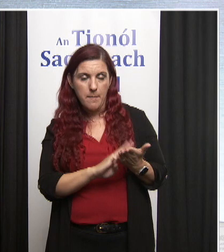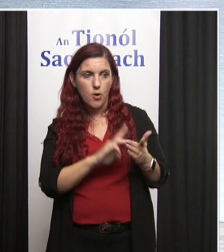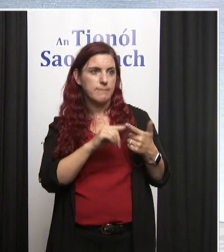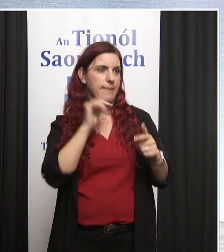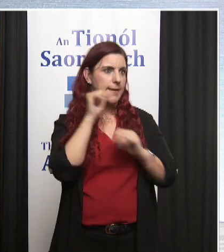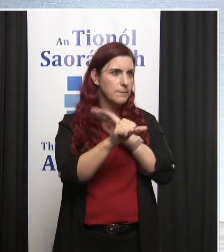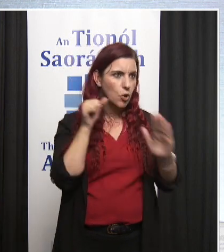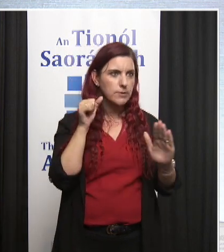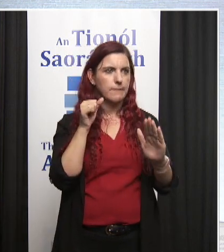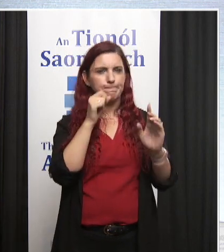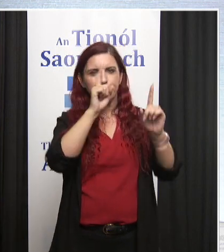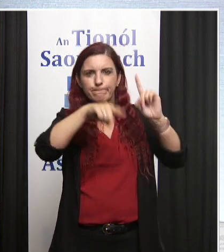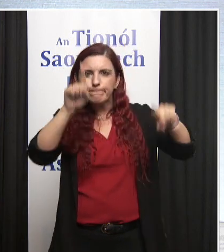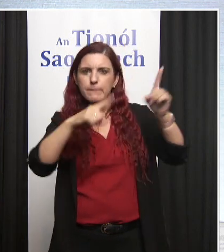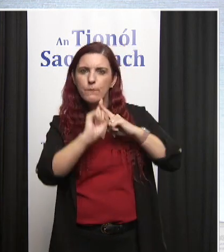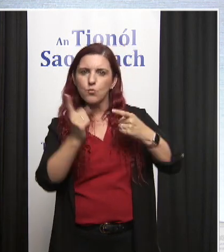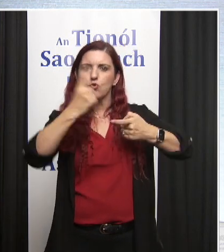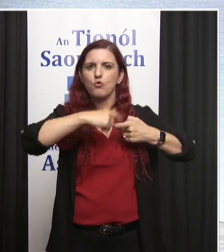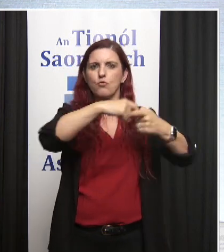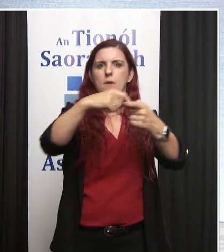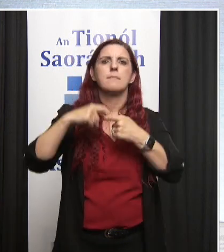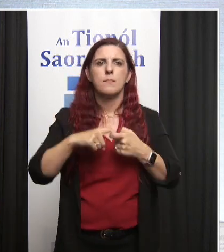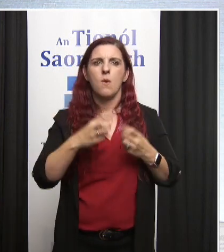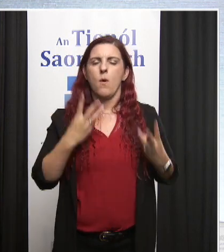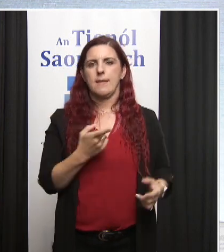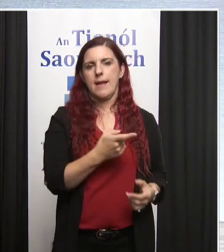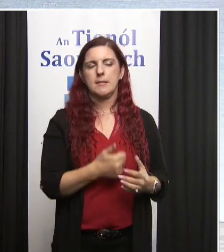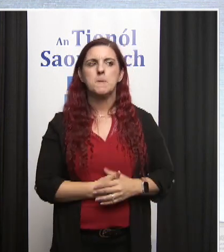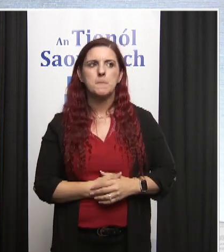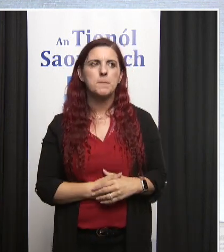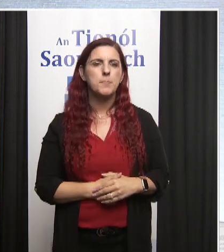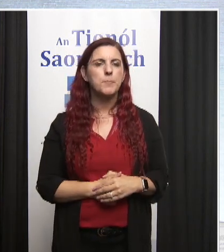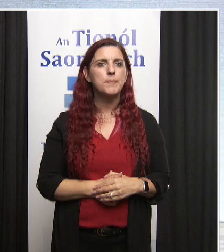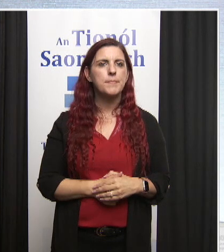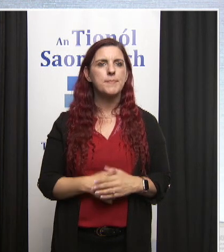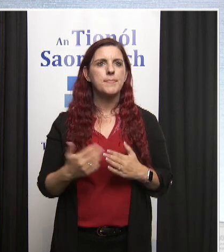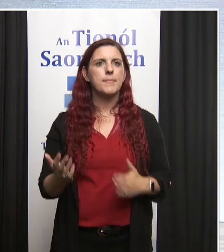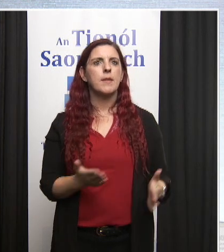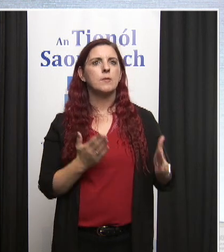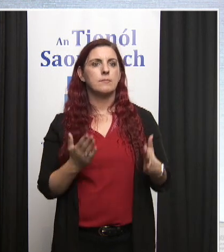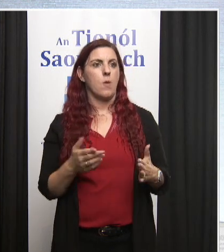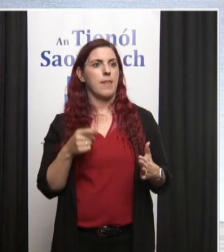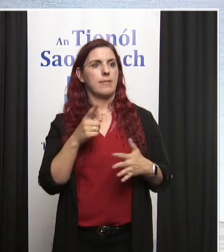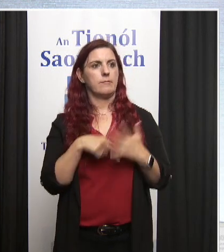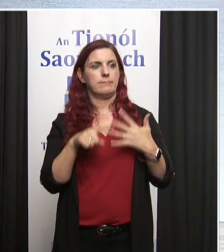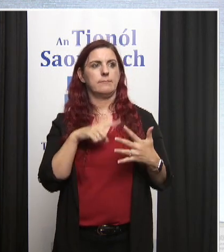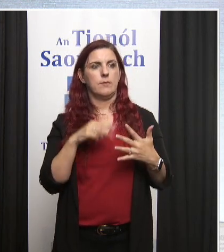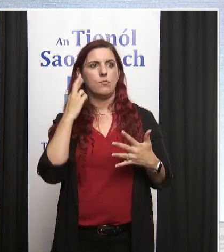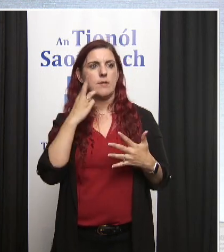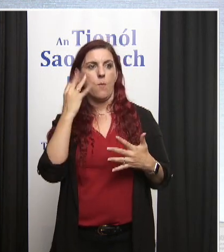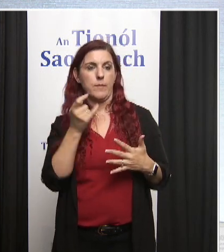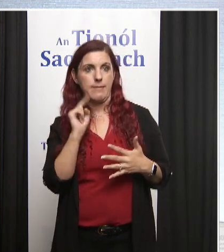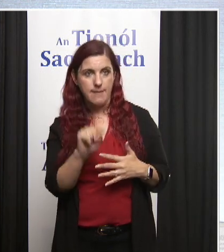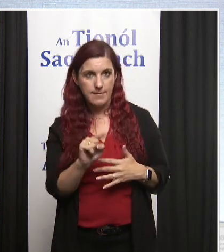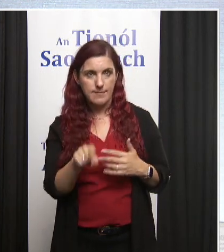expert people on it as well, and you'd probably have some of the executives as well on that oversight committee. So that was the reason we did